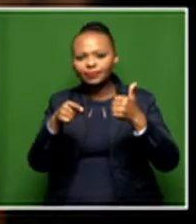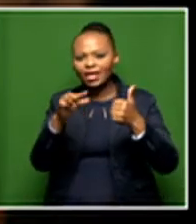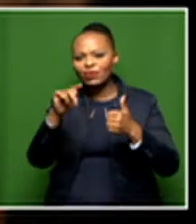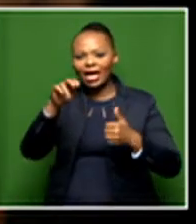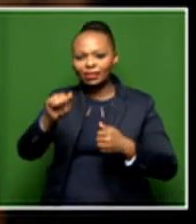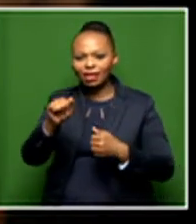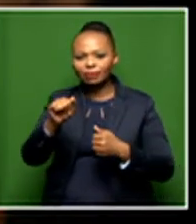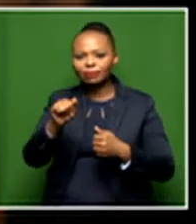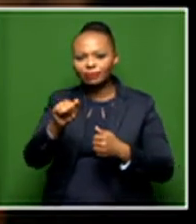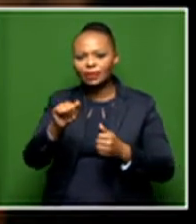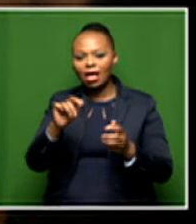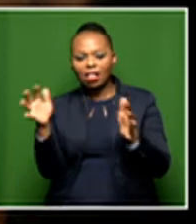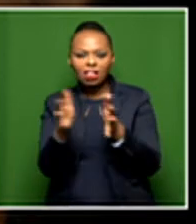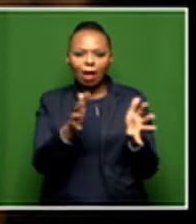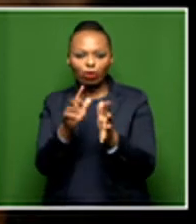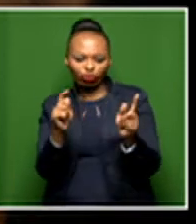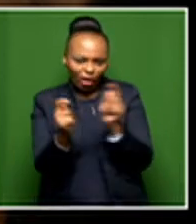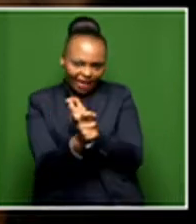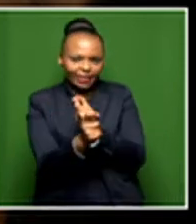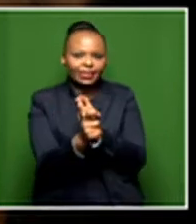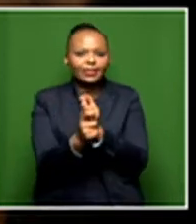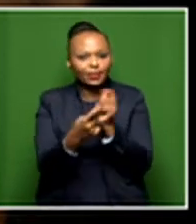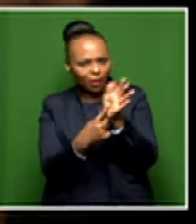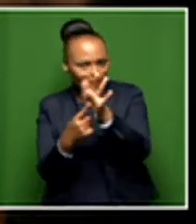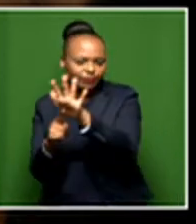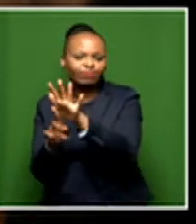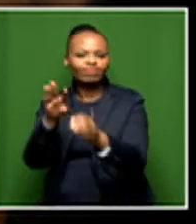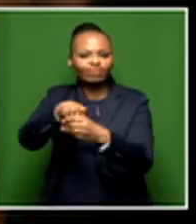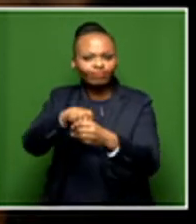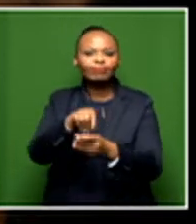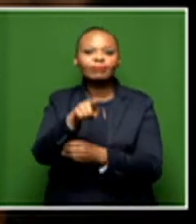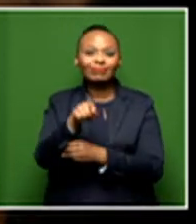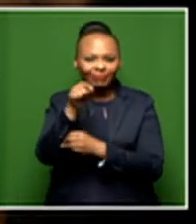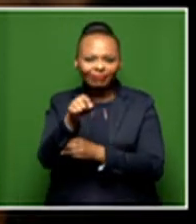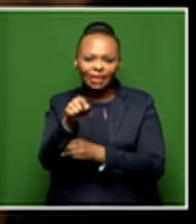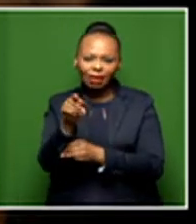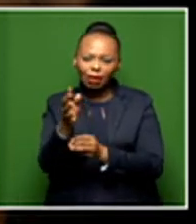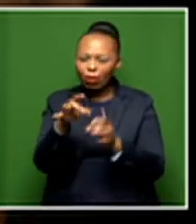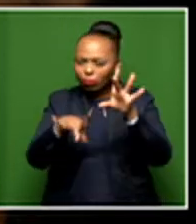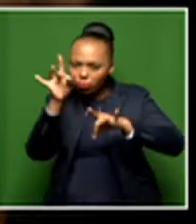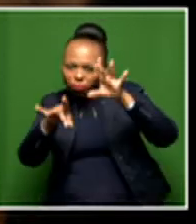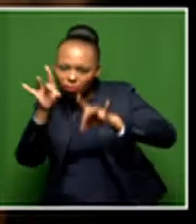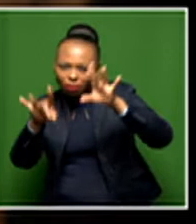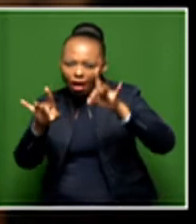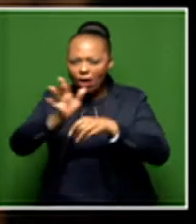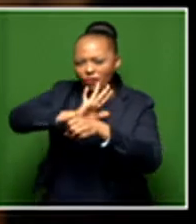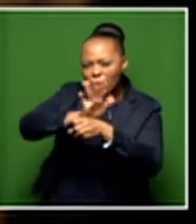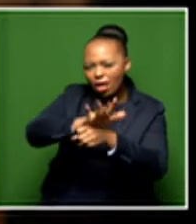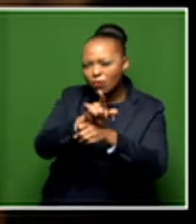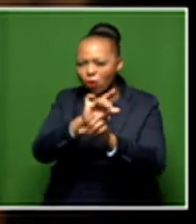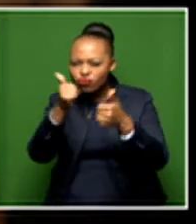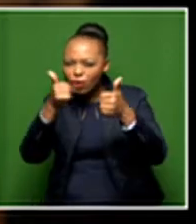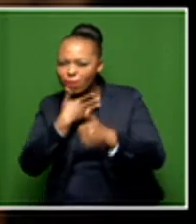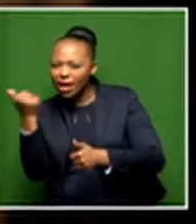really brings us, as I say, into the future. So it's an arc of films crossing that span of